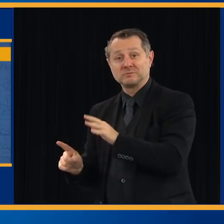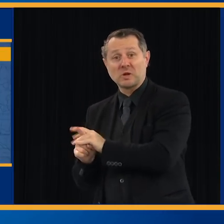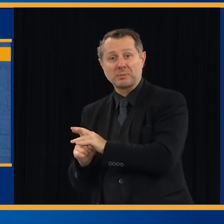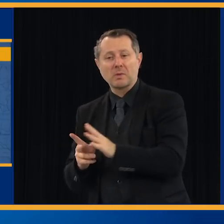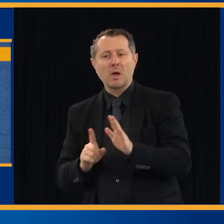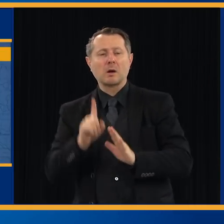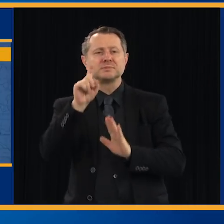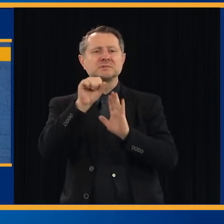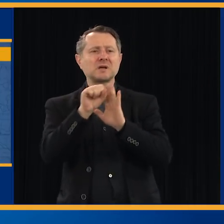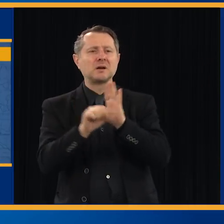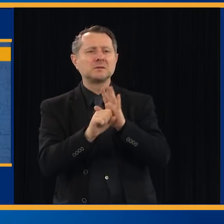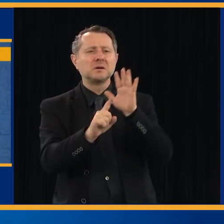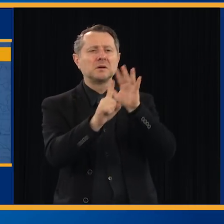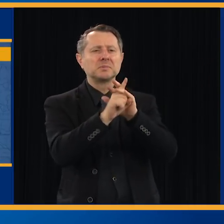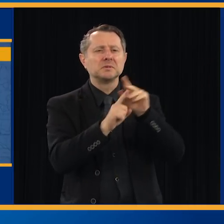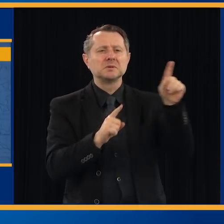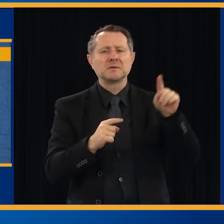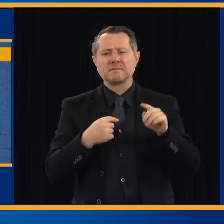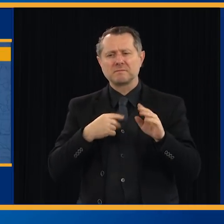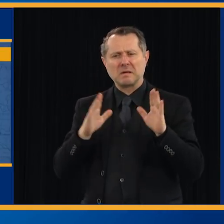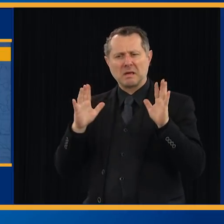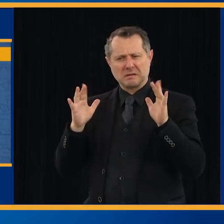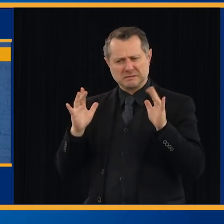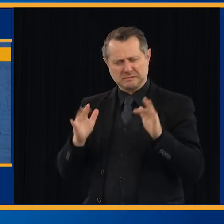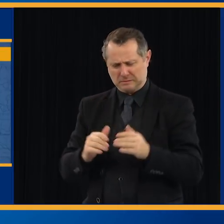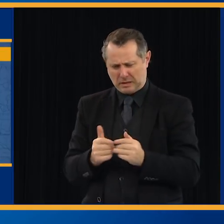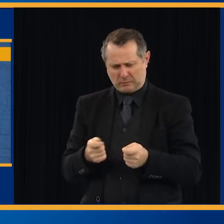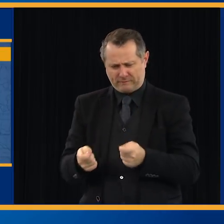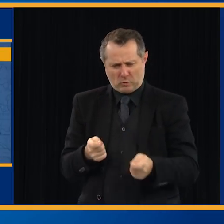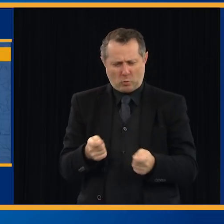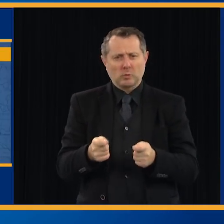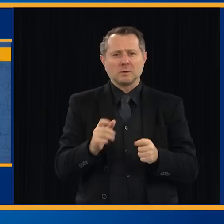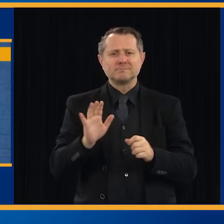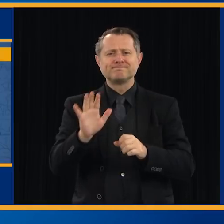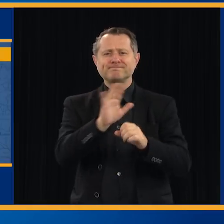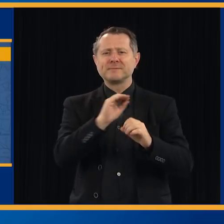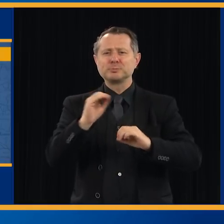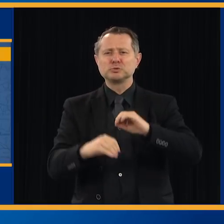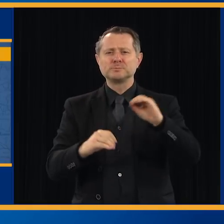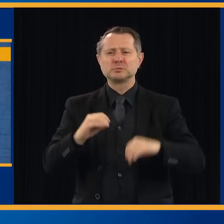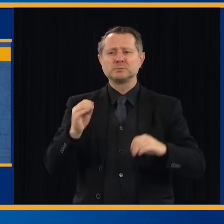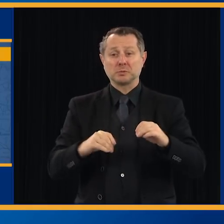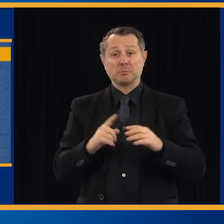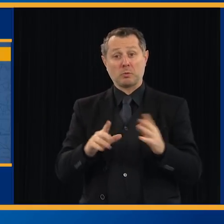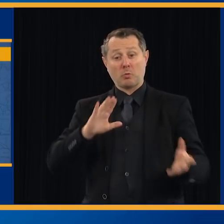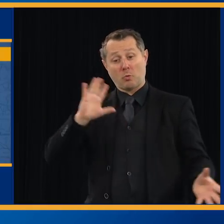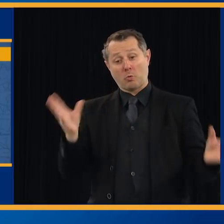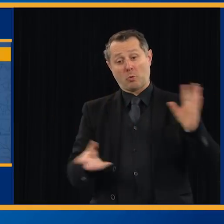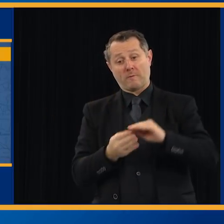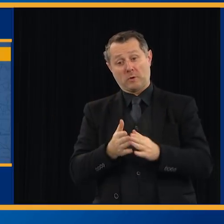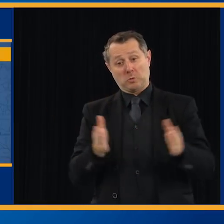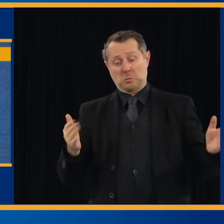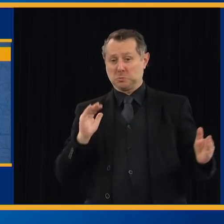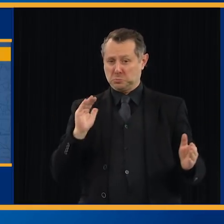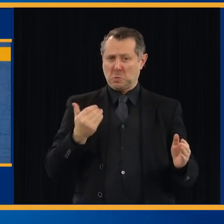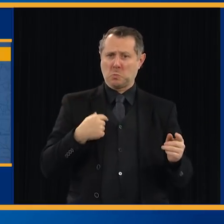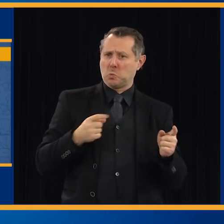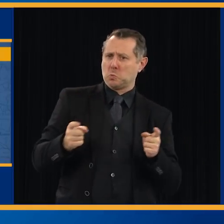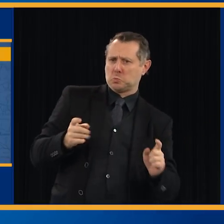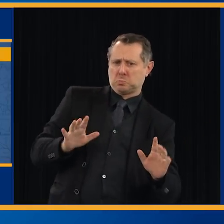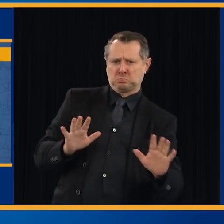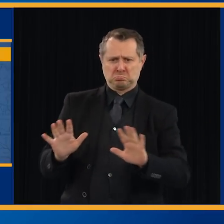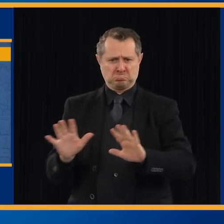we've been jumping on those outbursts, but overall, we have controlled it, and the numbers are about the